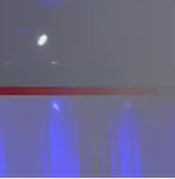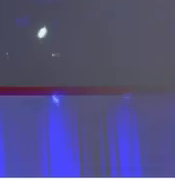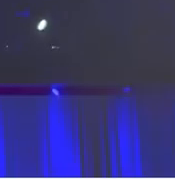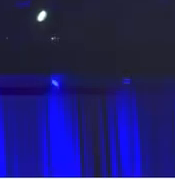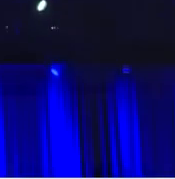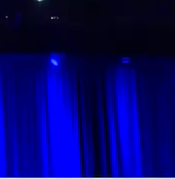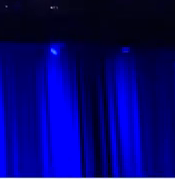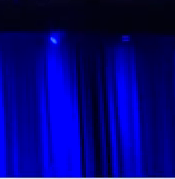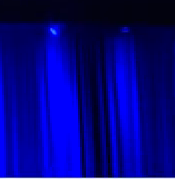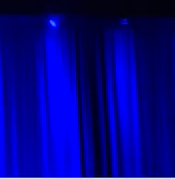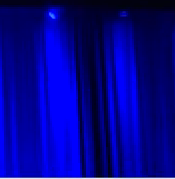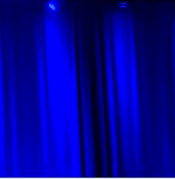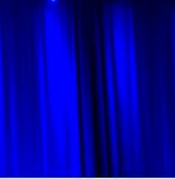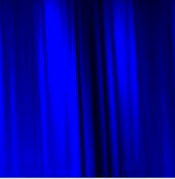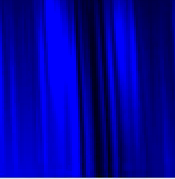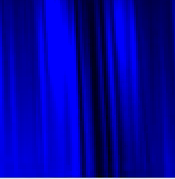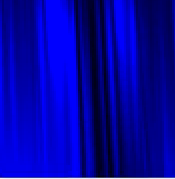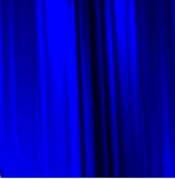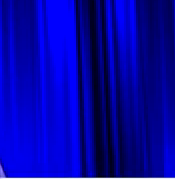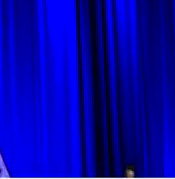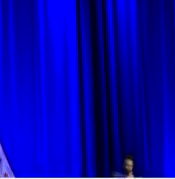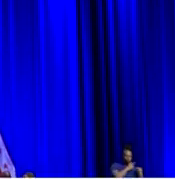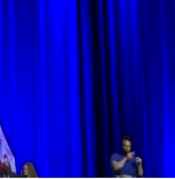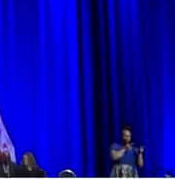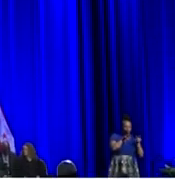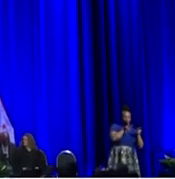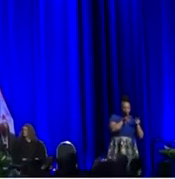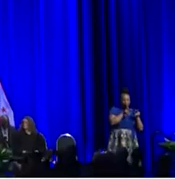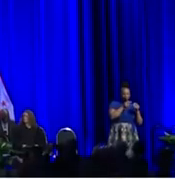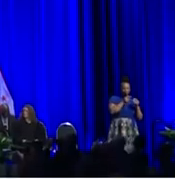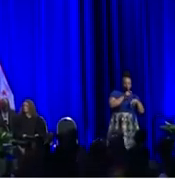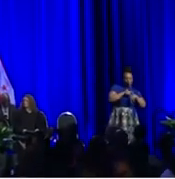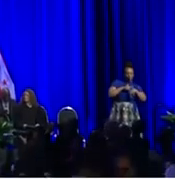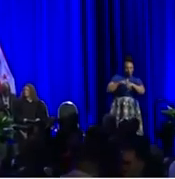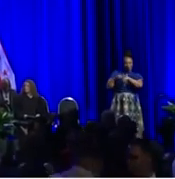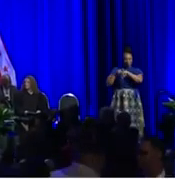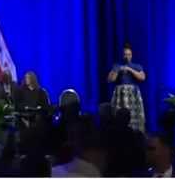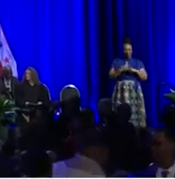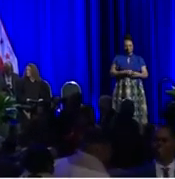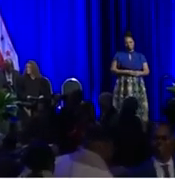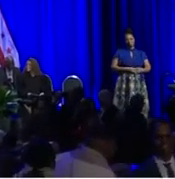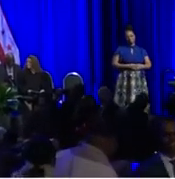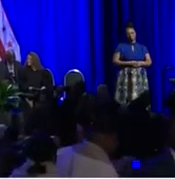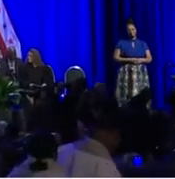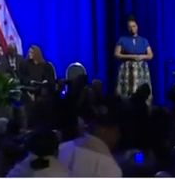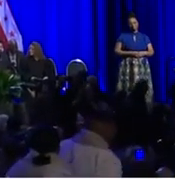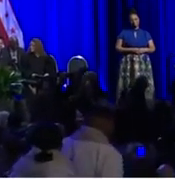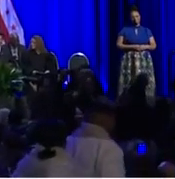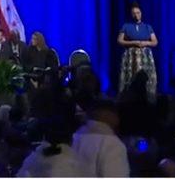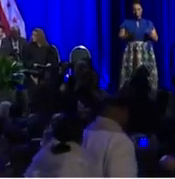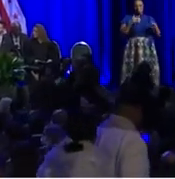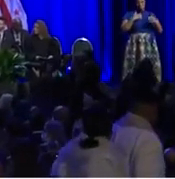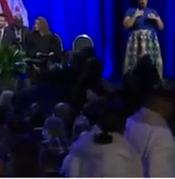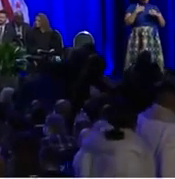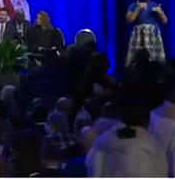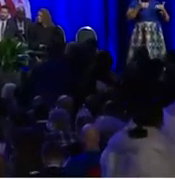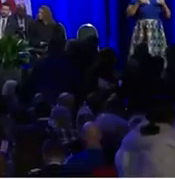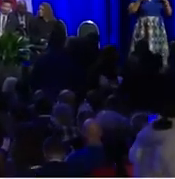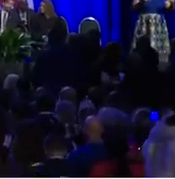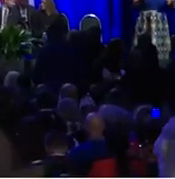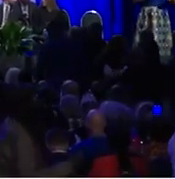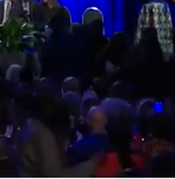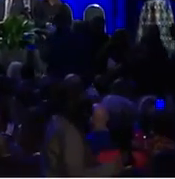We're already behind, so no applause. We do have to move ahead rather